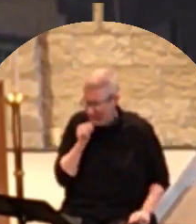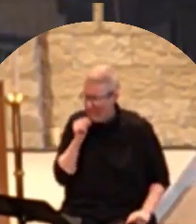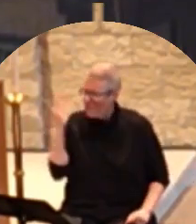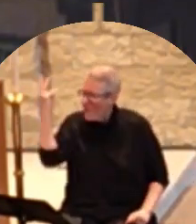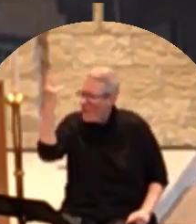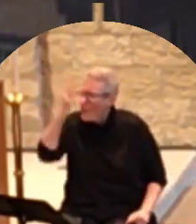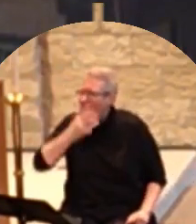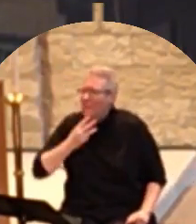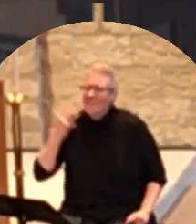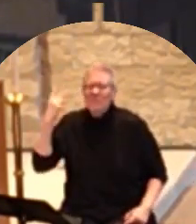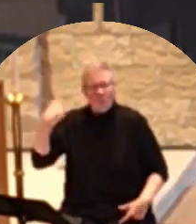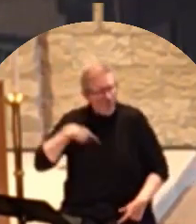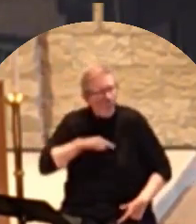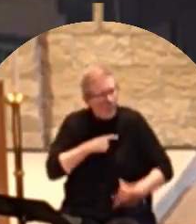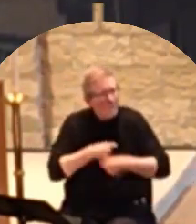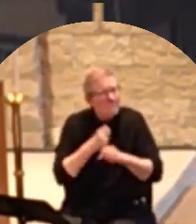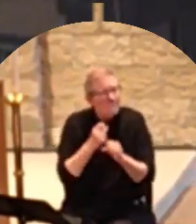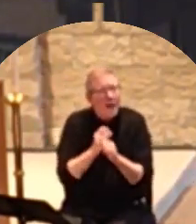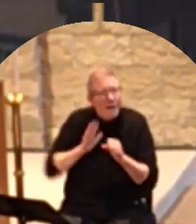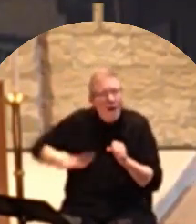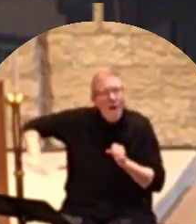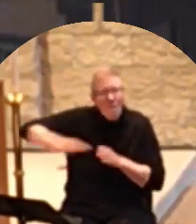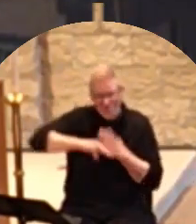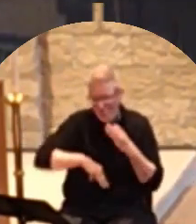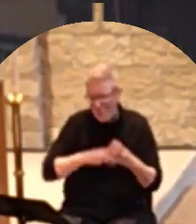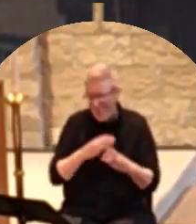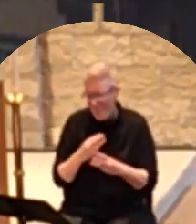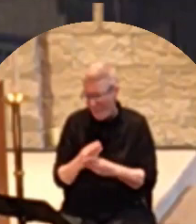this world.